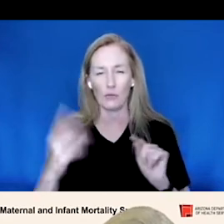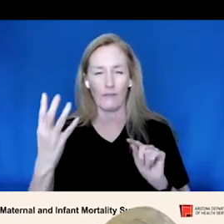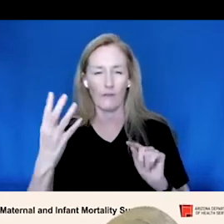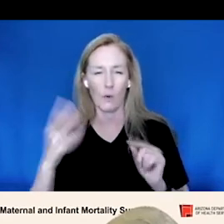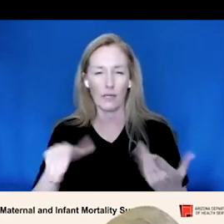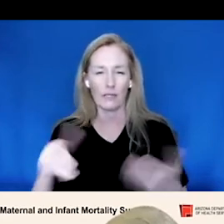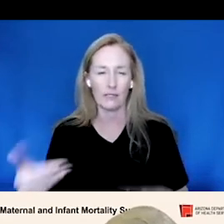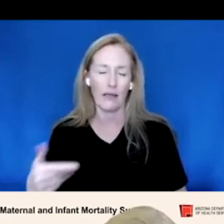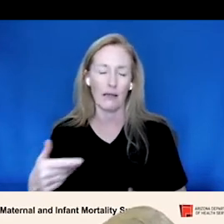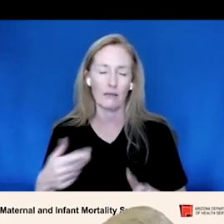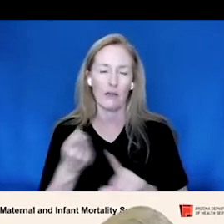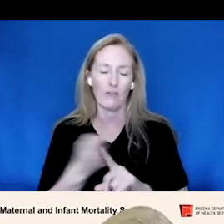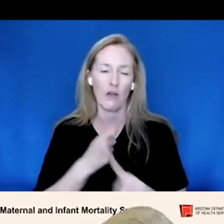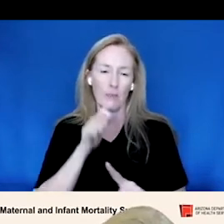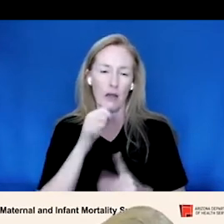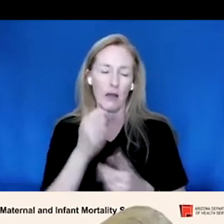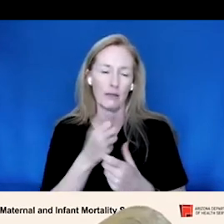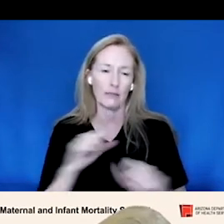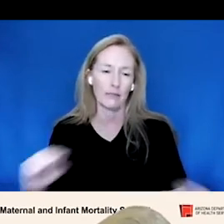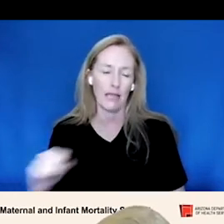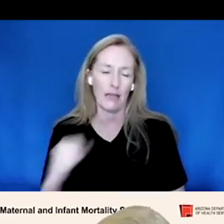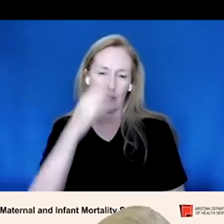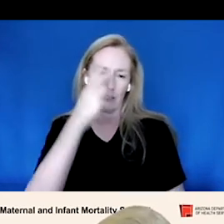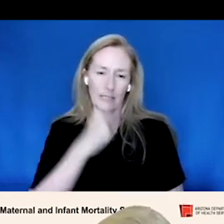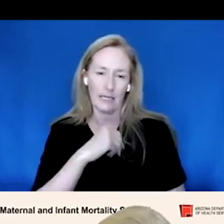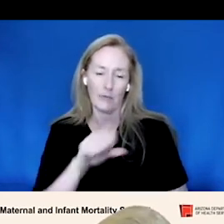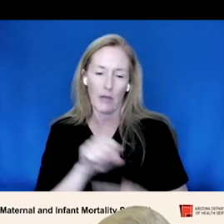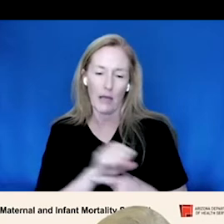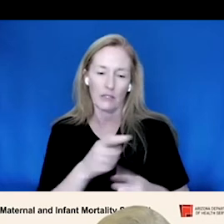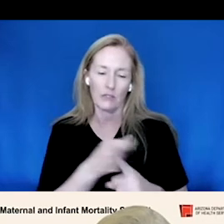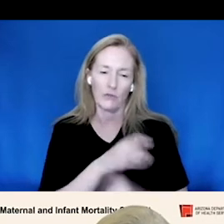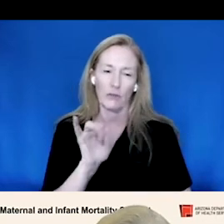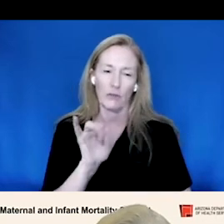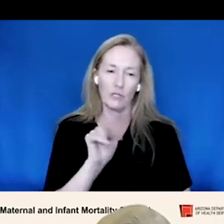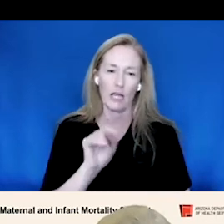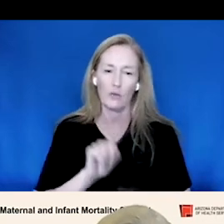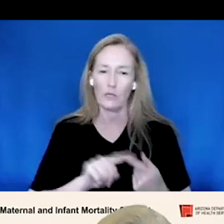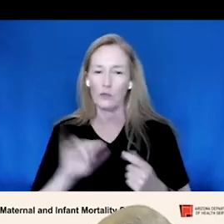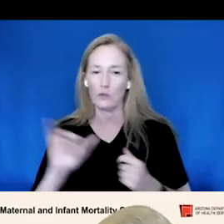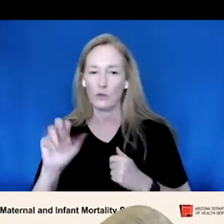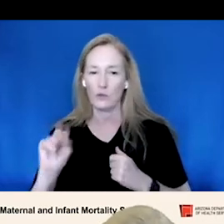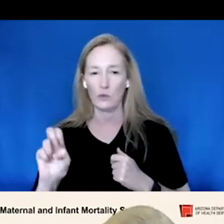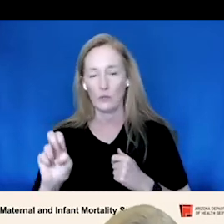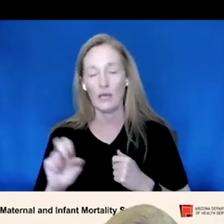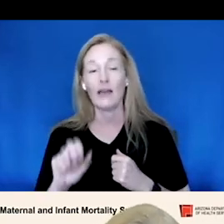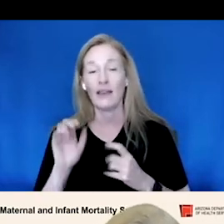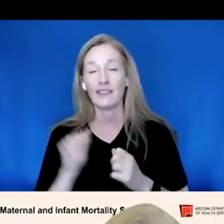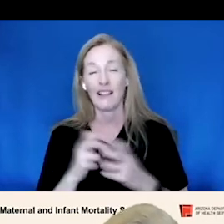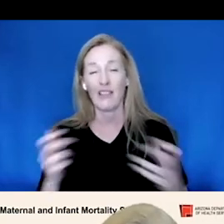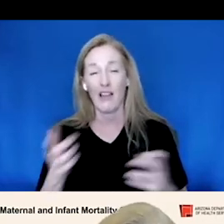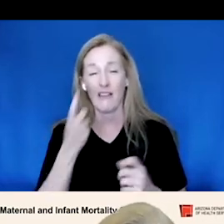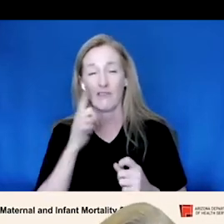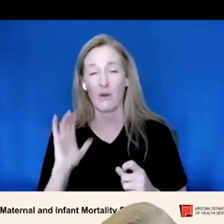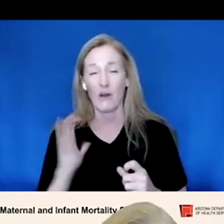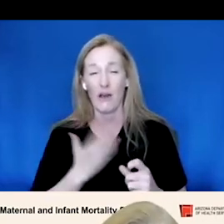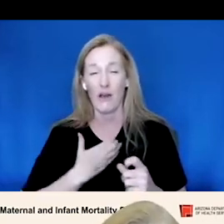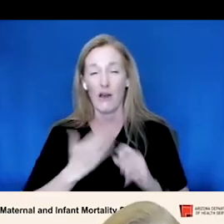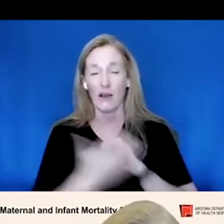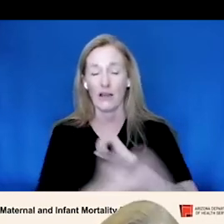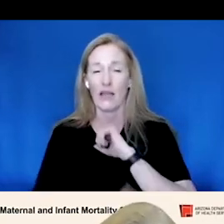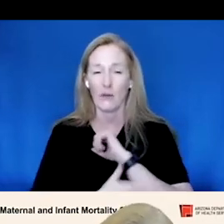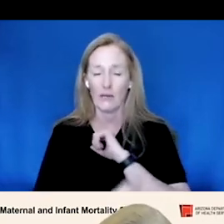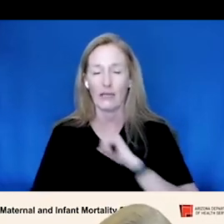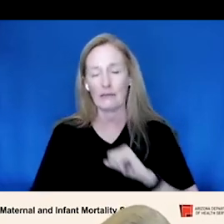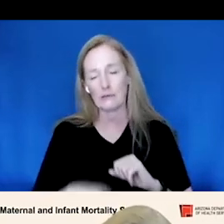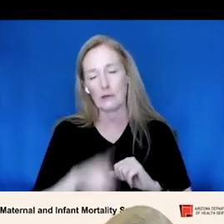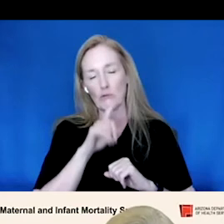between January and June. So that's a lot for our county. And so getting those key partners, looking outside the box for those